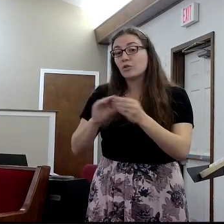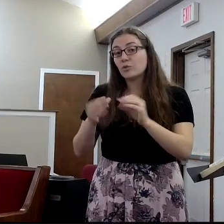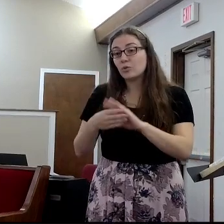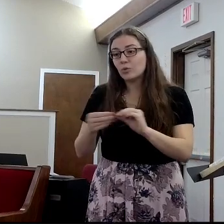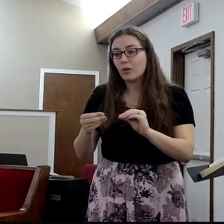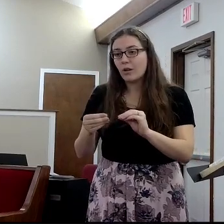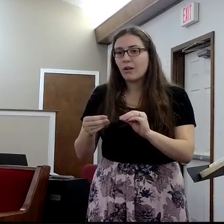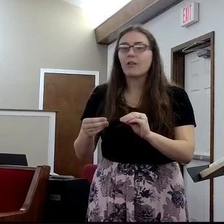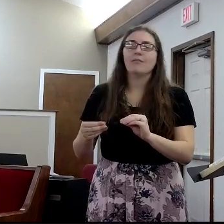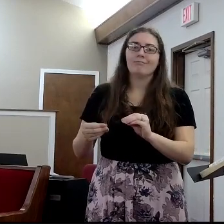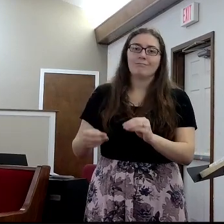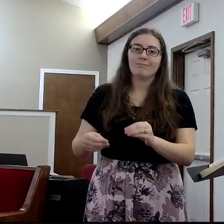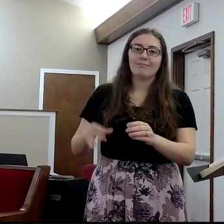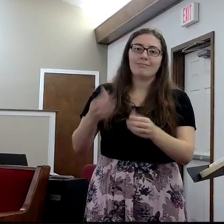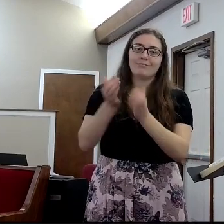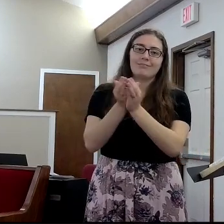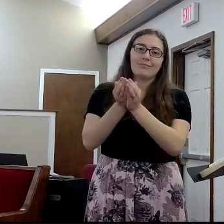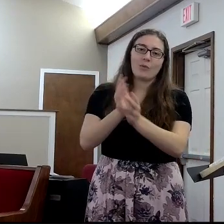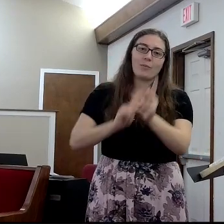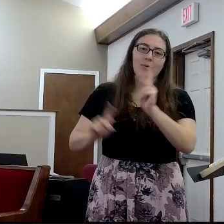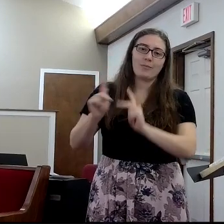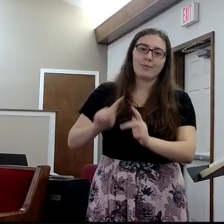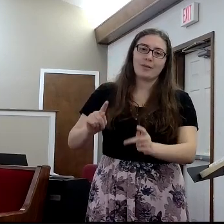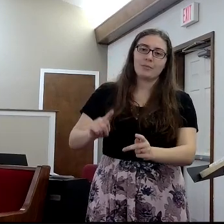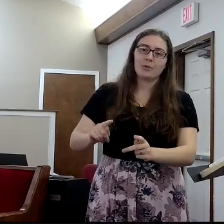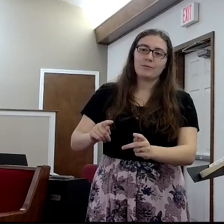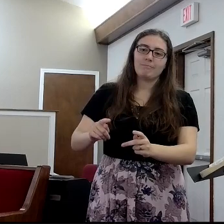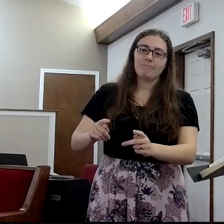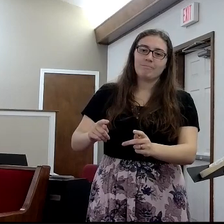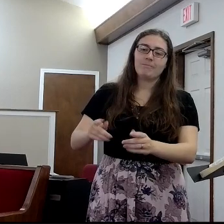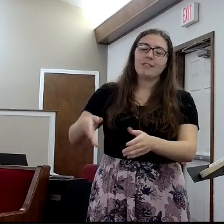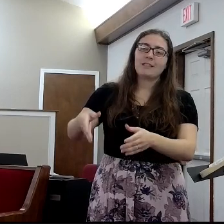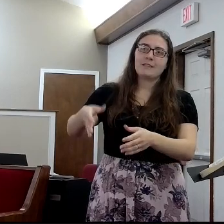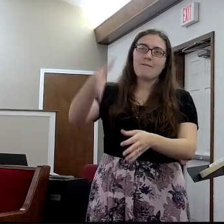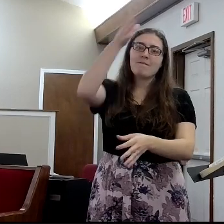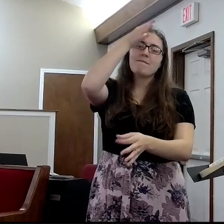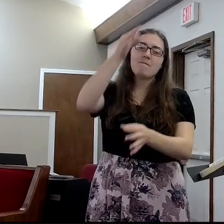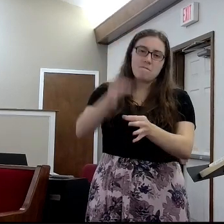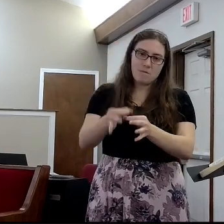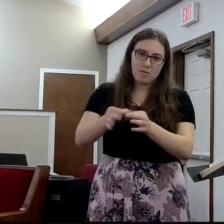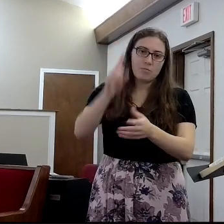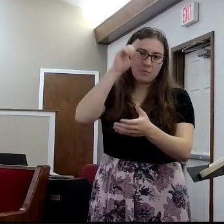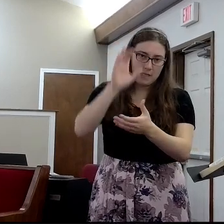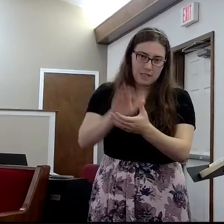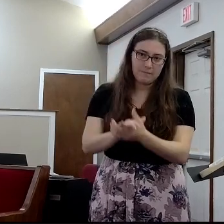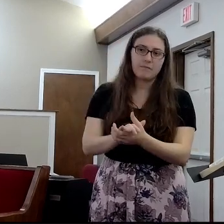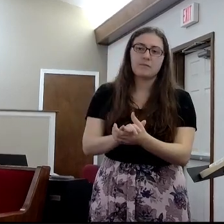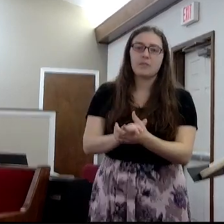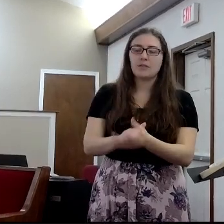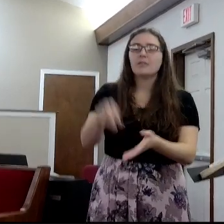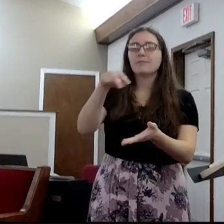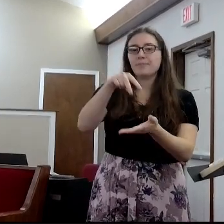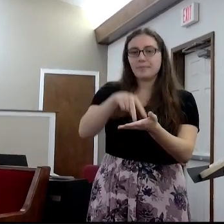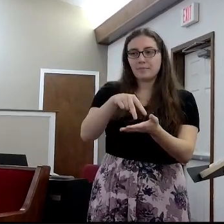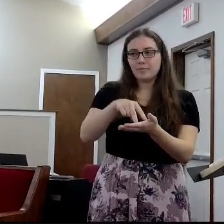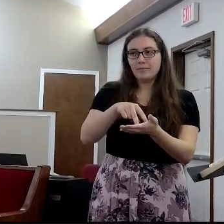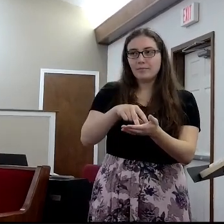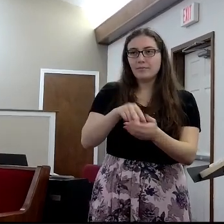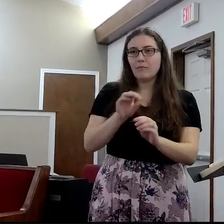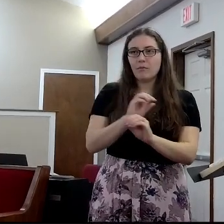So again, I said it's a very simple application. And I want you to stand with me tonight. Every head bowed, every eye